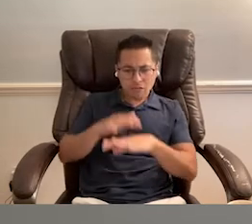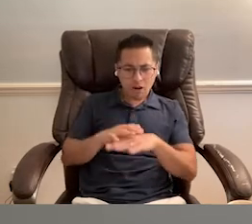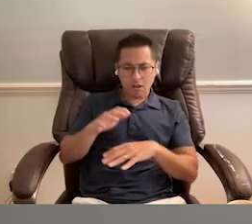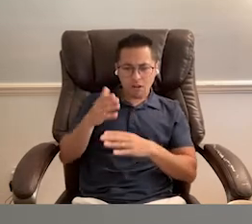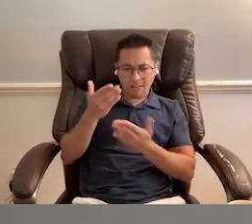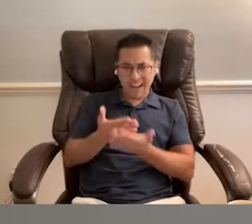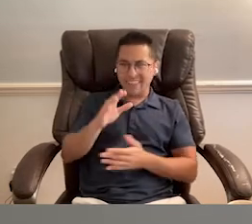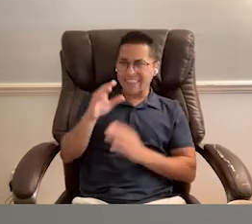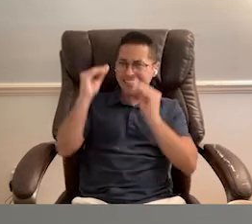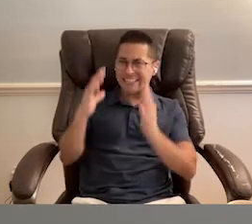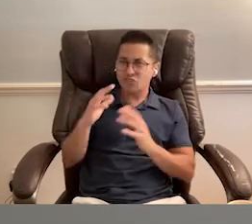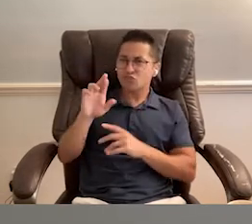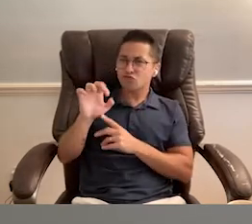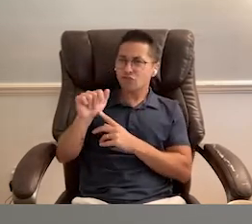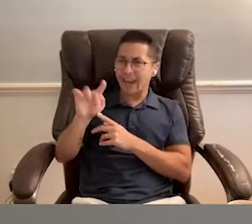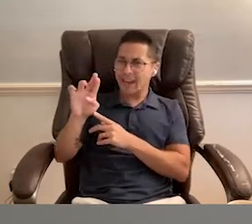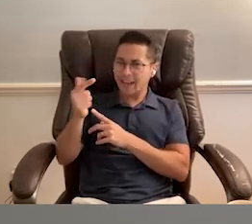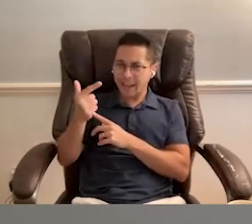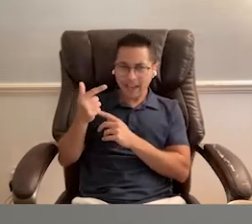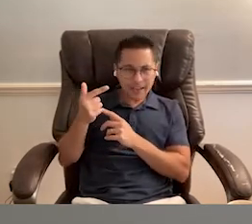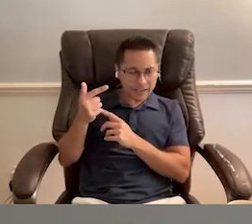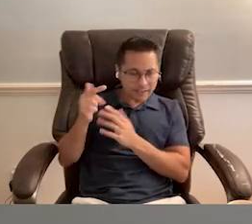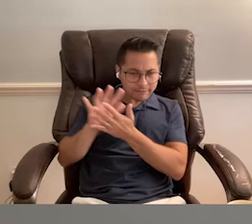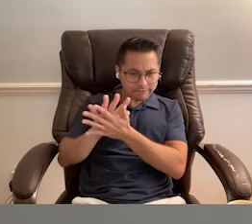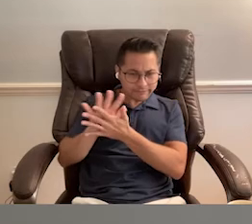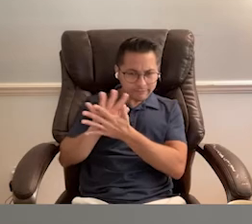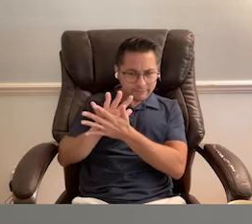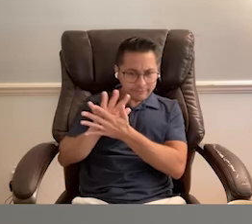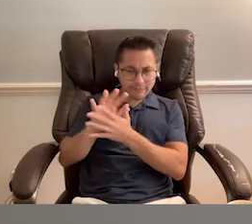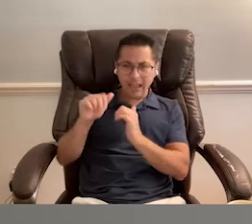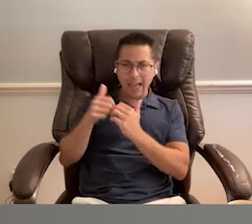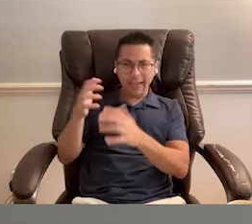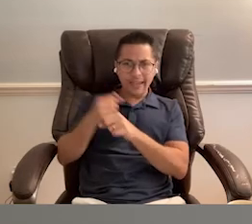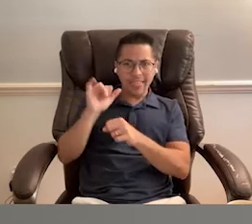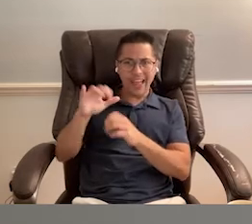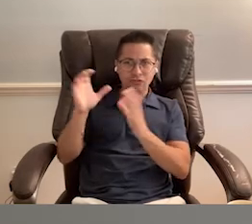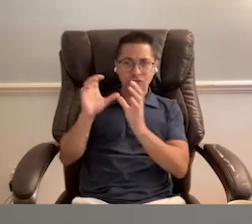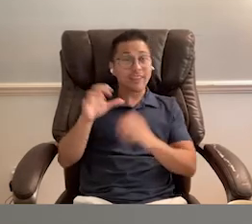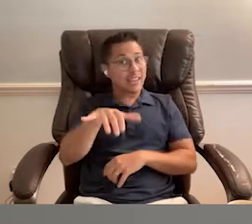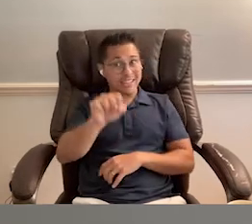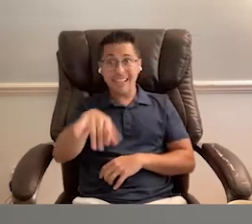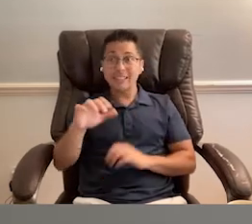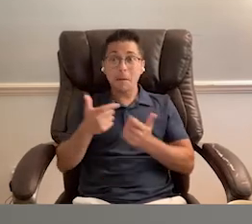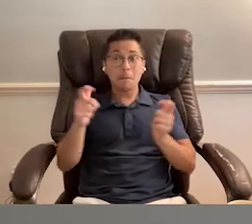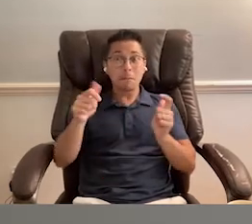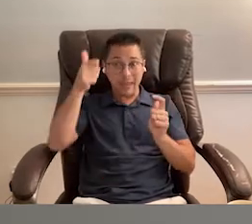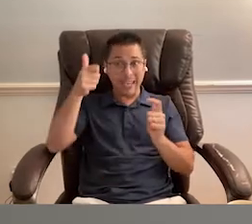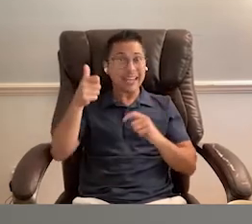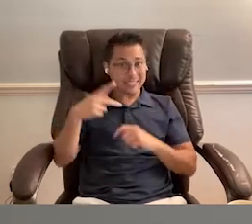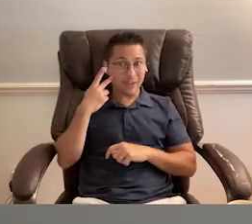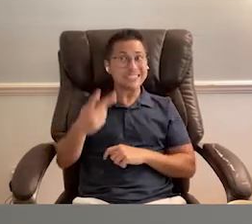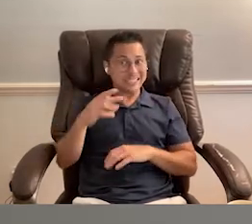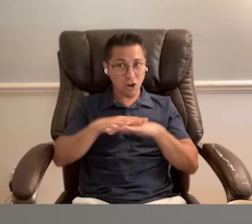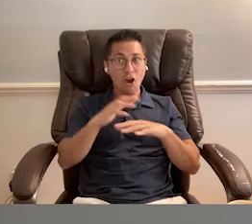that the teacher's rating is tied to how many people graduate that get those certifications. Yes, that was the biggest return on the